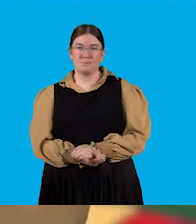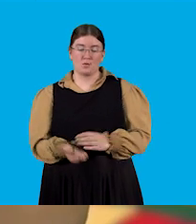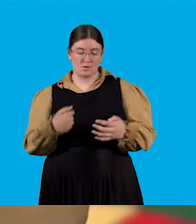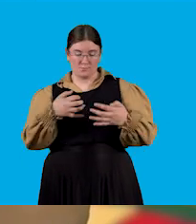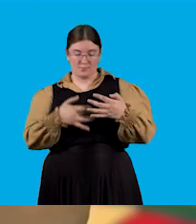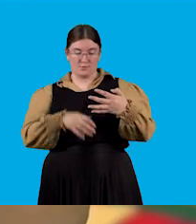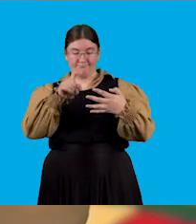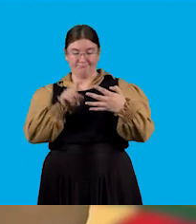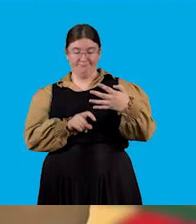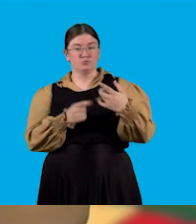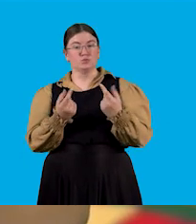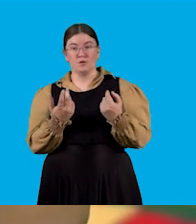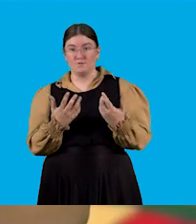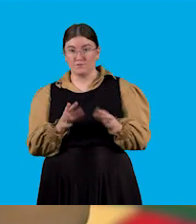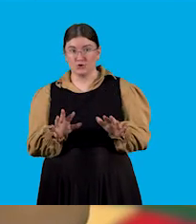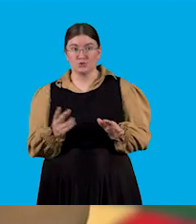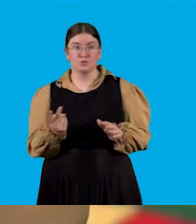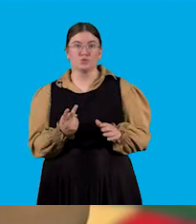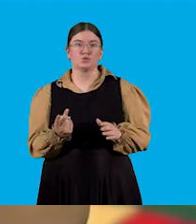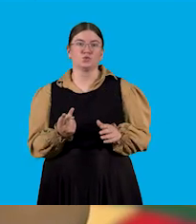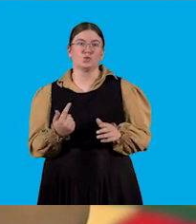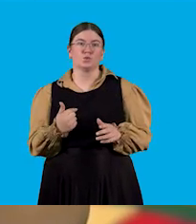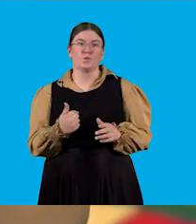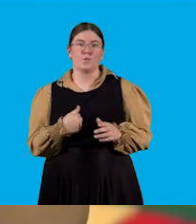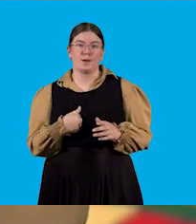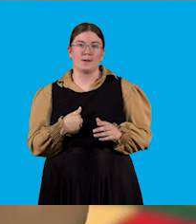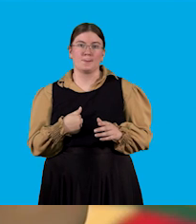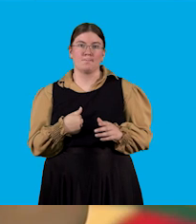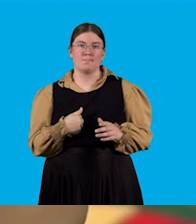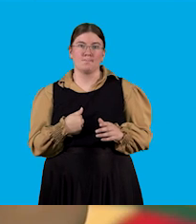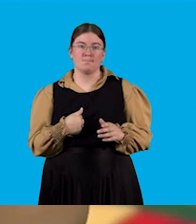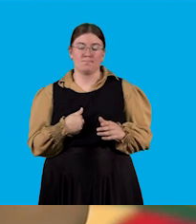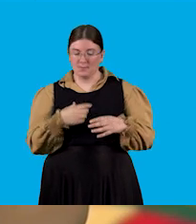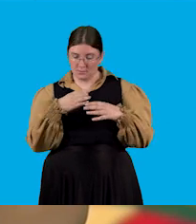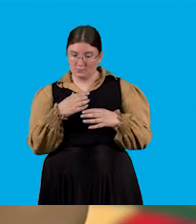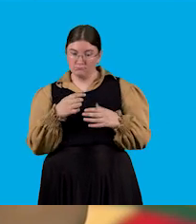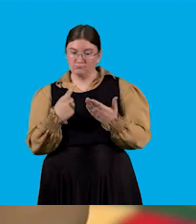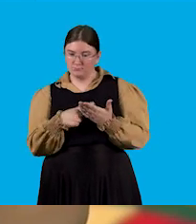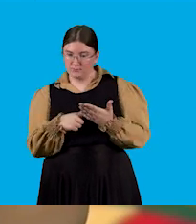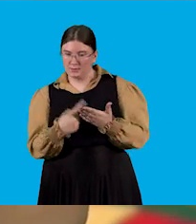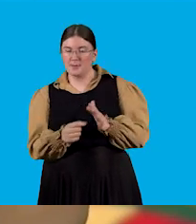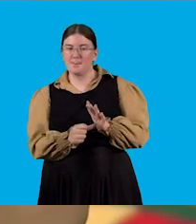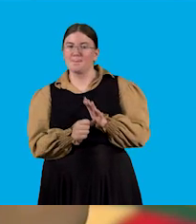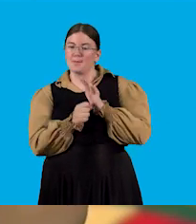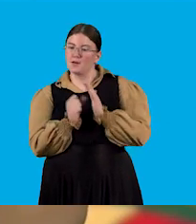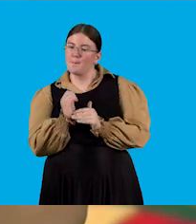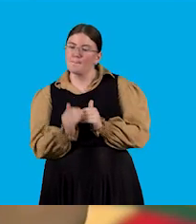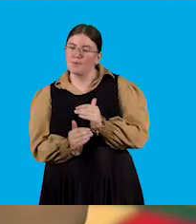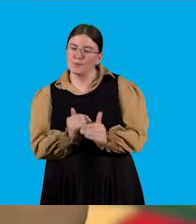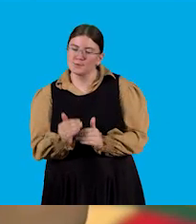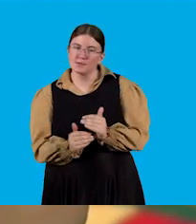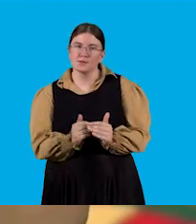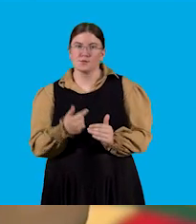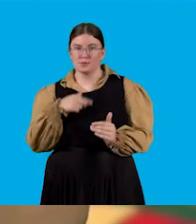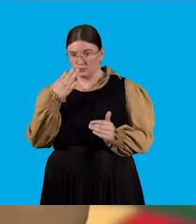Okay, so we did the components and their functions. We also covered main processes, where we looked